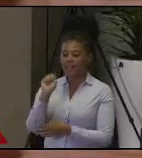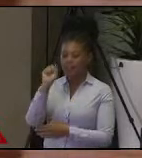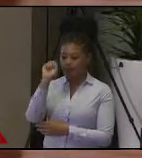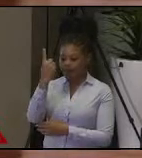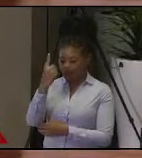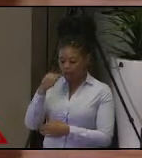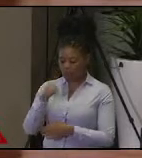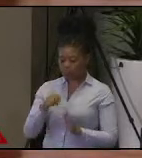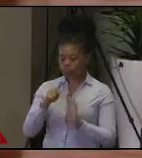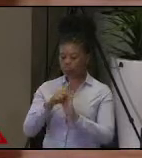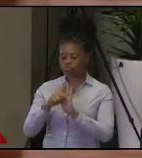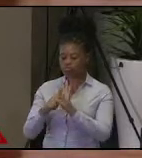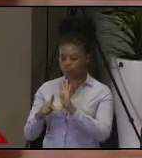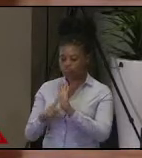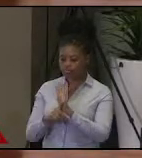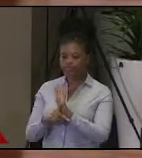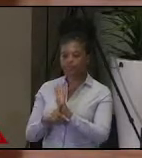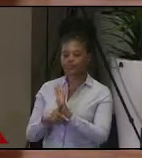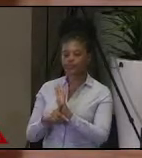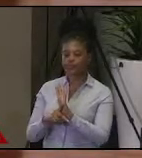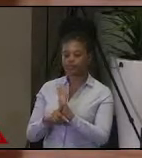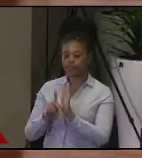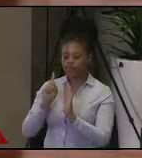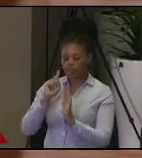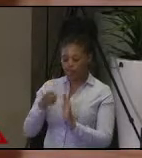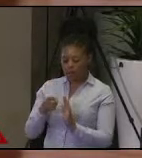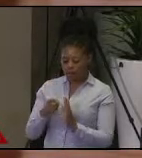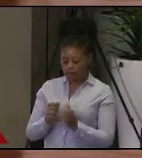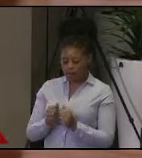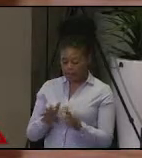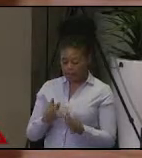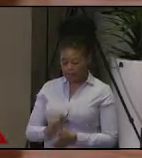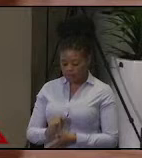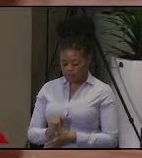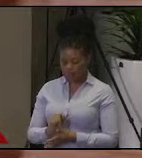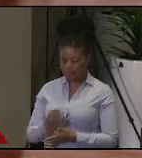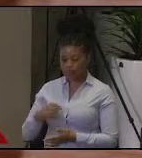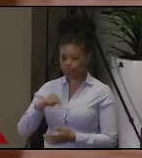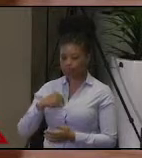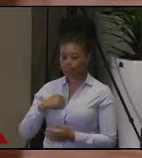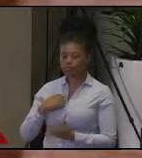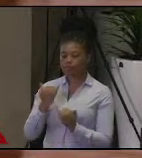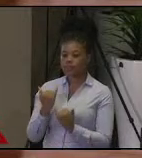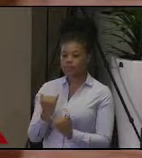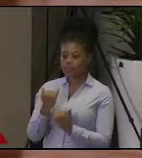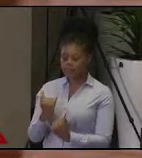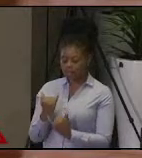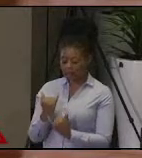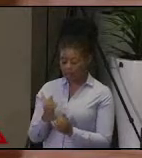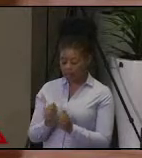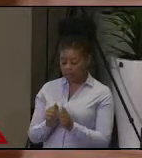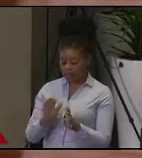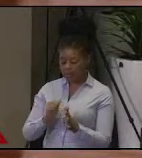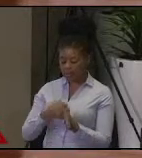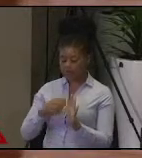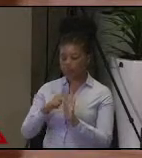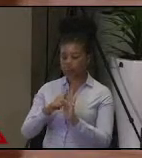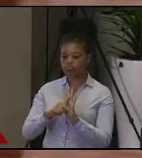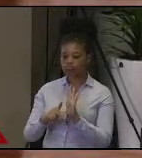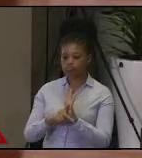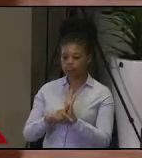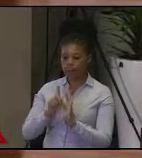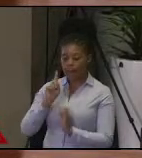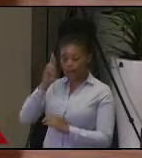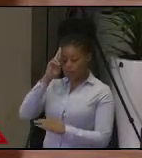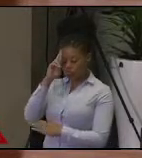of the program, I would like us to get straight to that. And as we are going to get straight to our program, I would like to